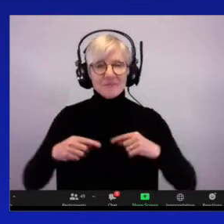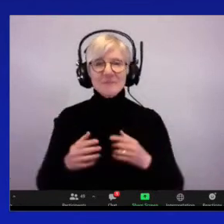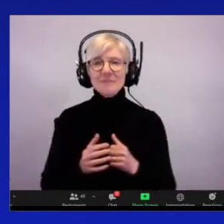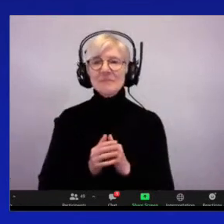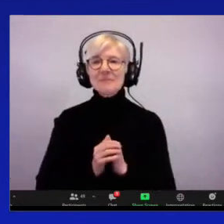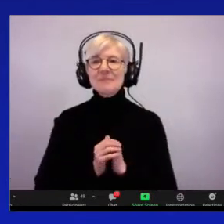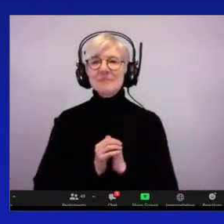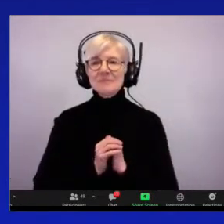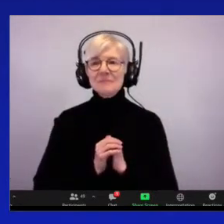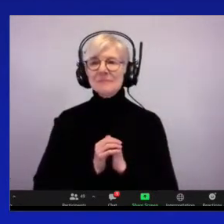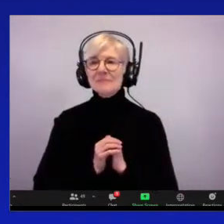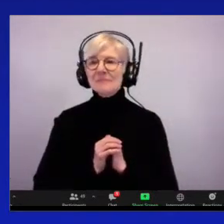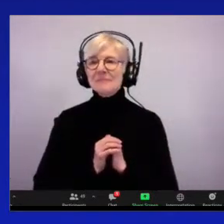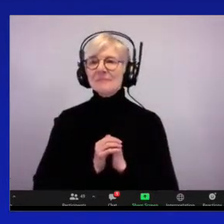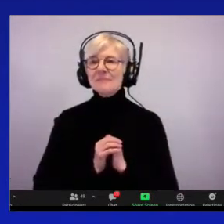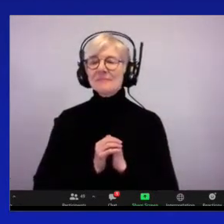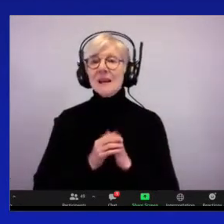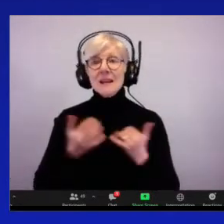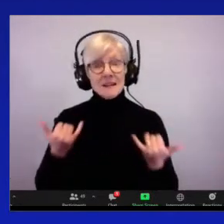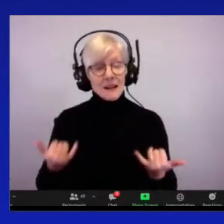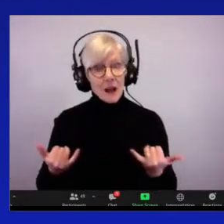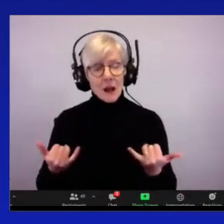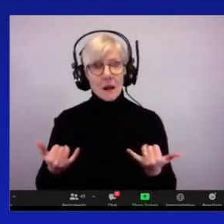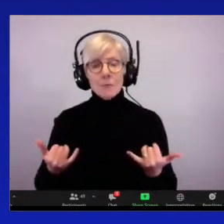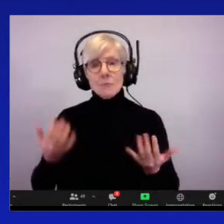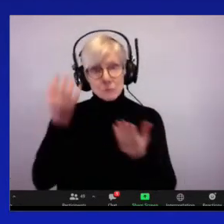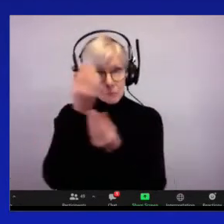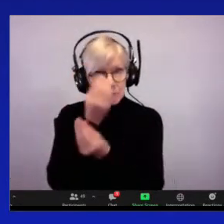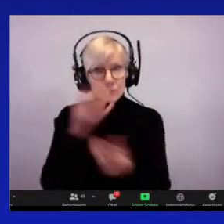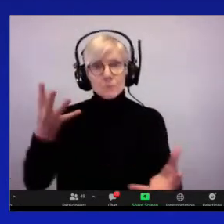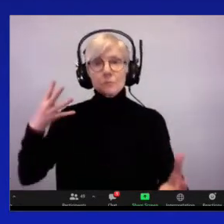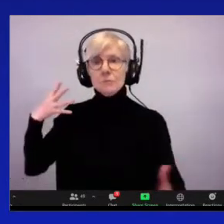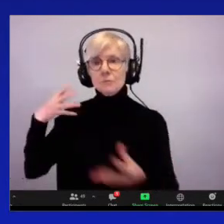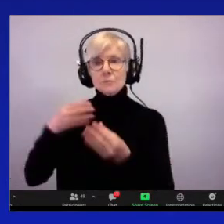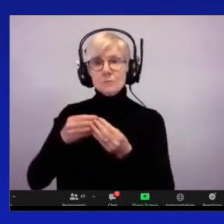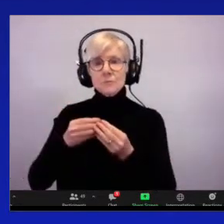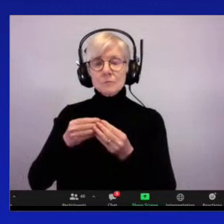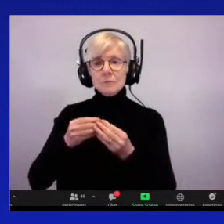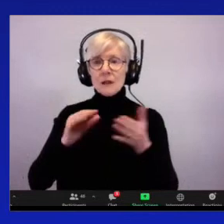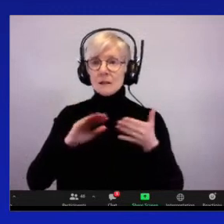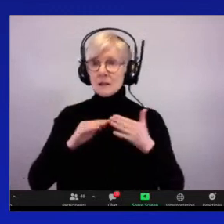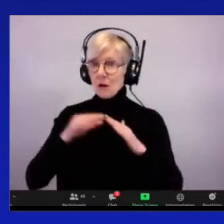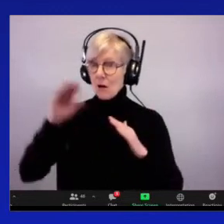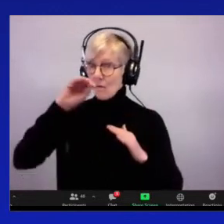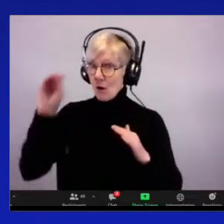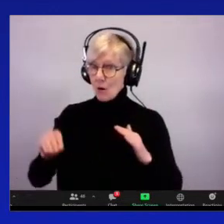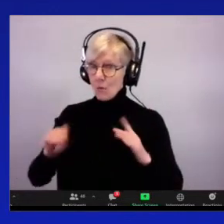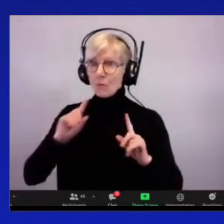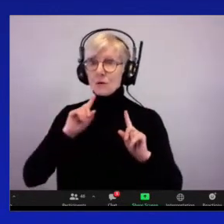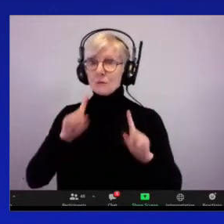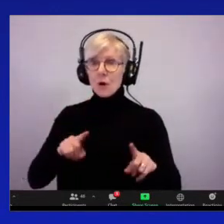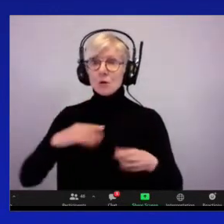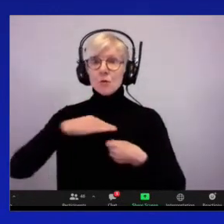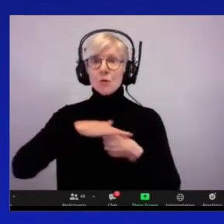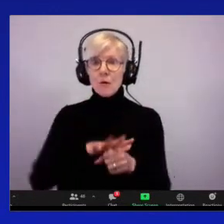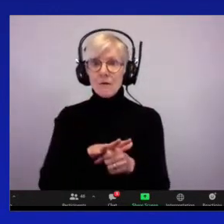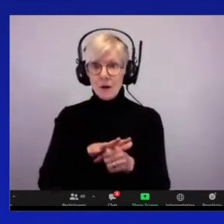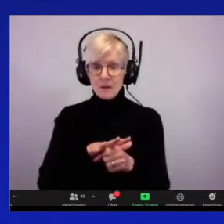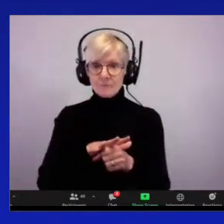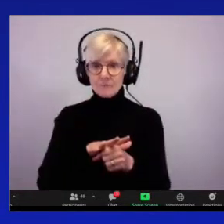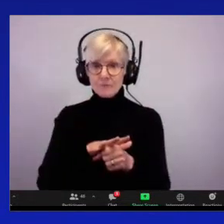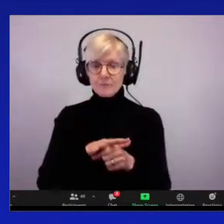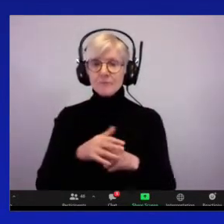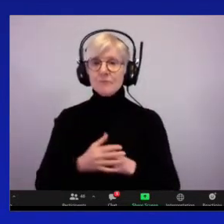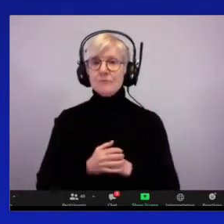aujourd'hui. We are here today to provide an update on the City of Ottawa's response to the COVID-19 pandemic. Nous sommes ici aujourd'hui pour